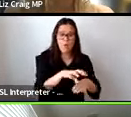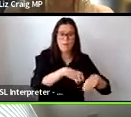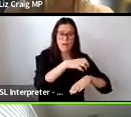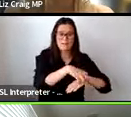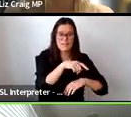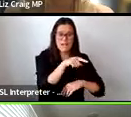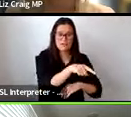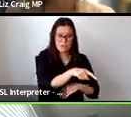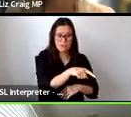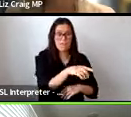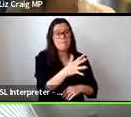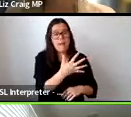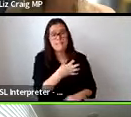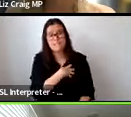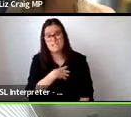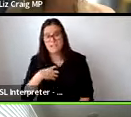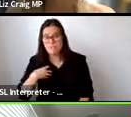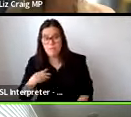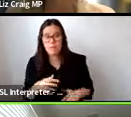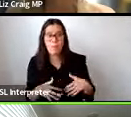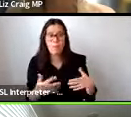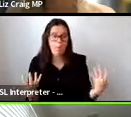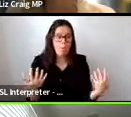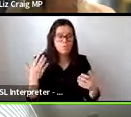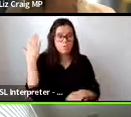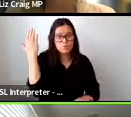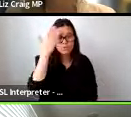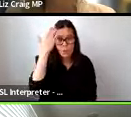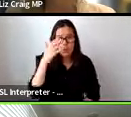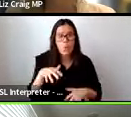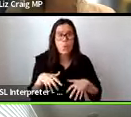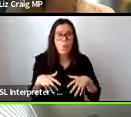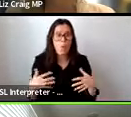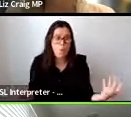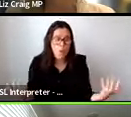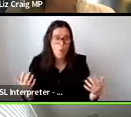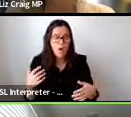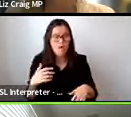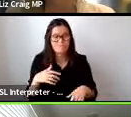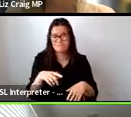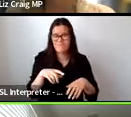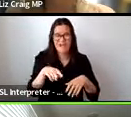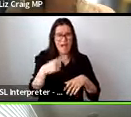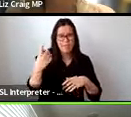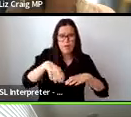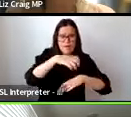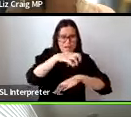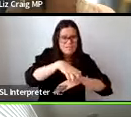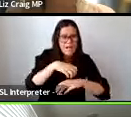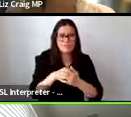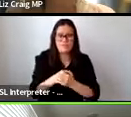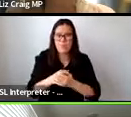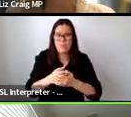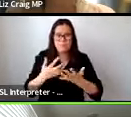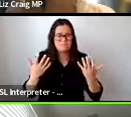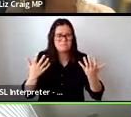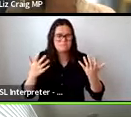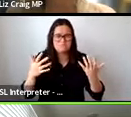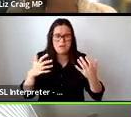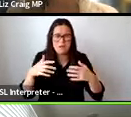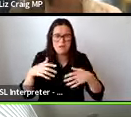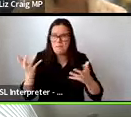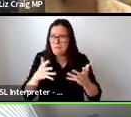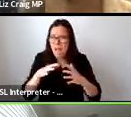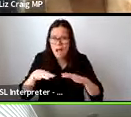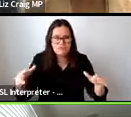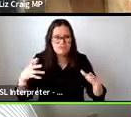organizations, whether the government of New Zealand or schools or municipalities or private businesses. It burdens them with